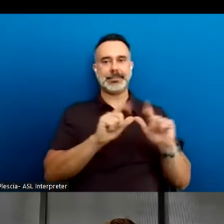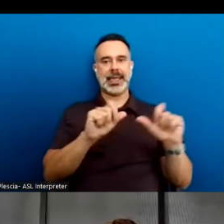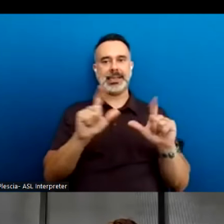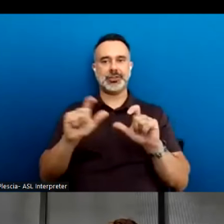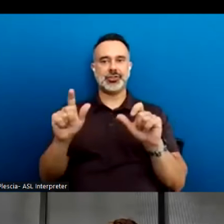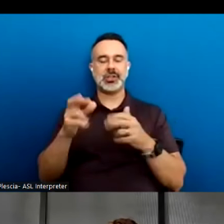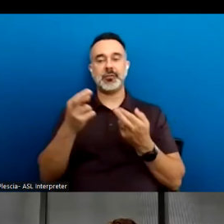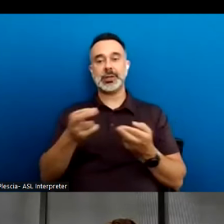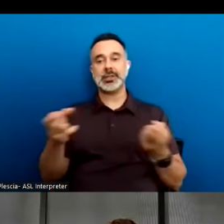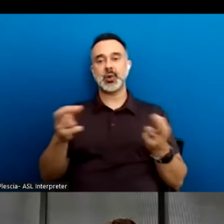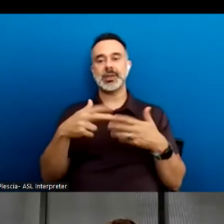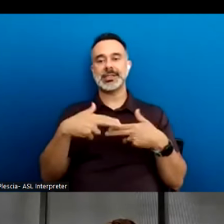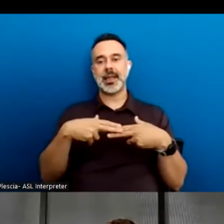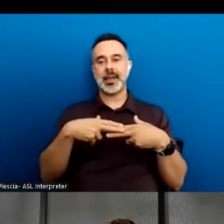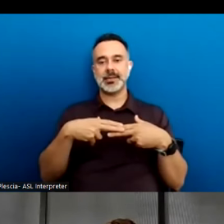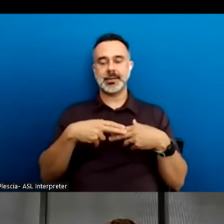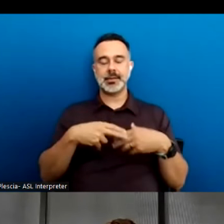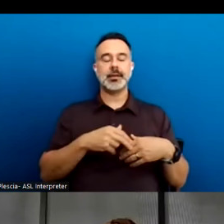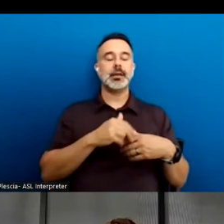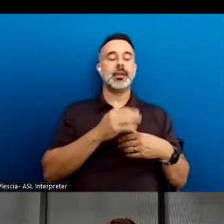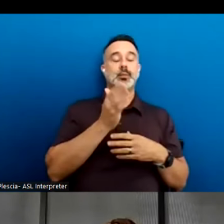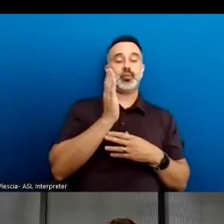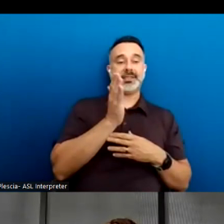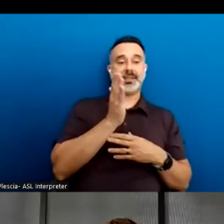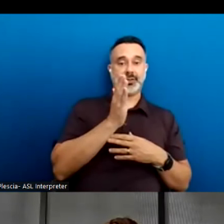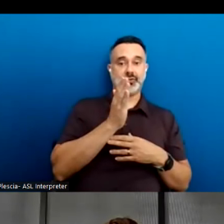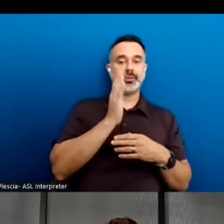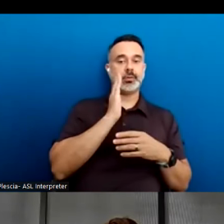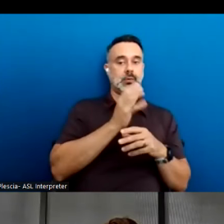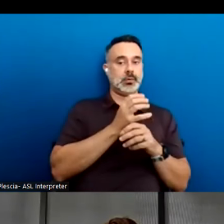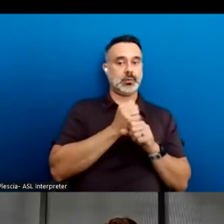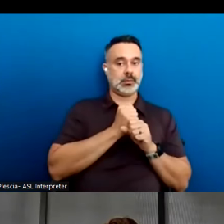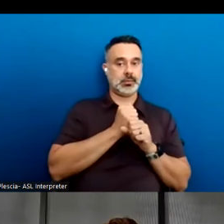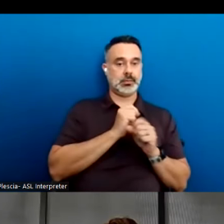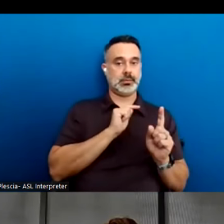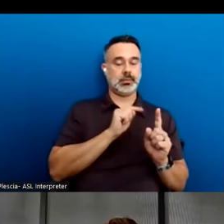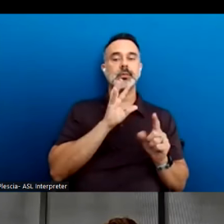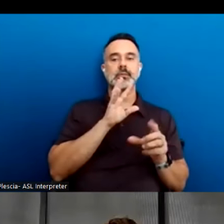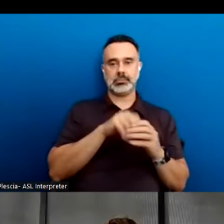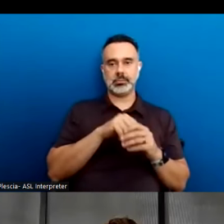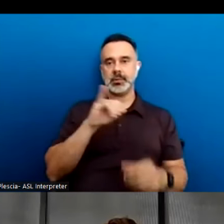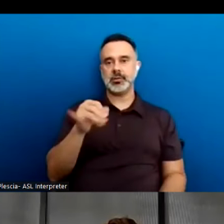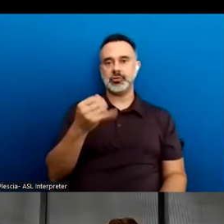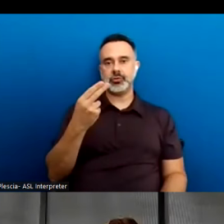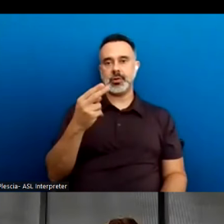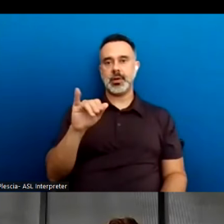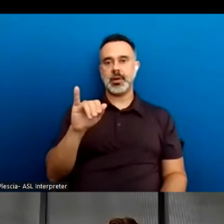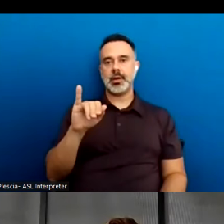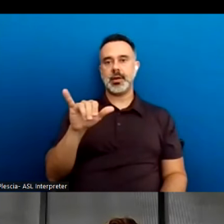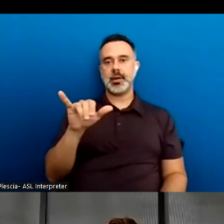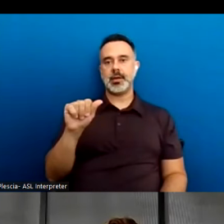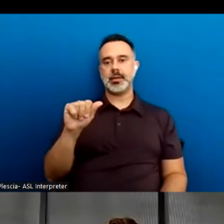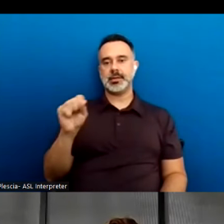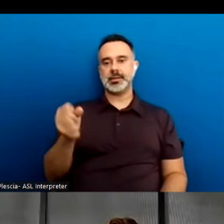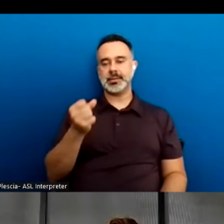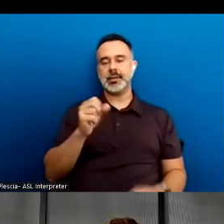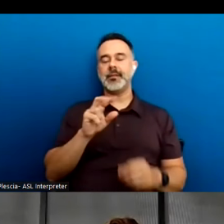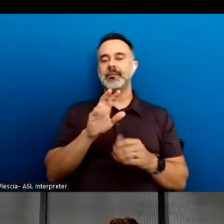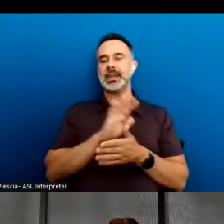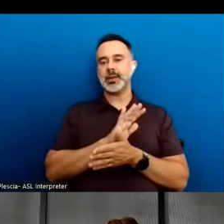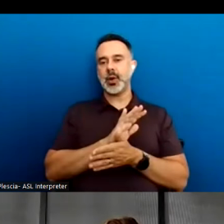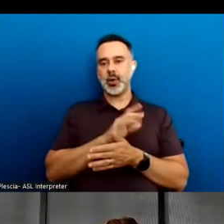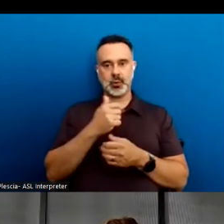slides. The presentation that you will receive will include Jaya's video, which we